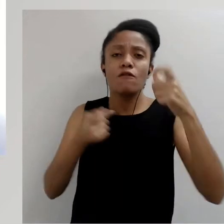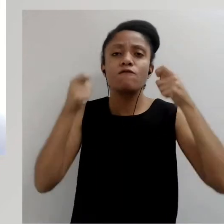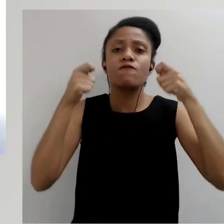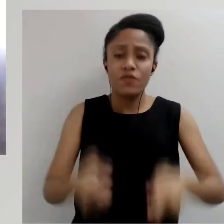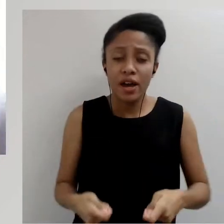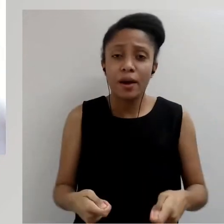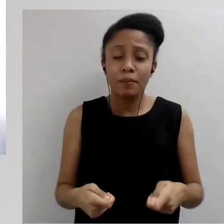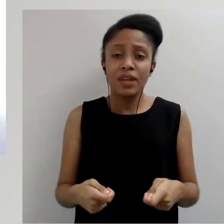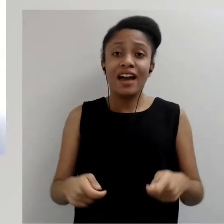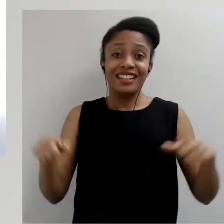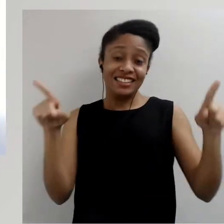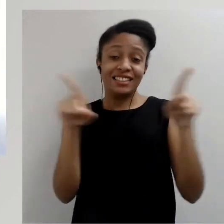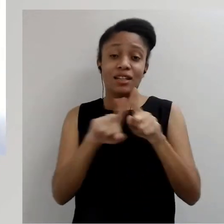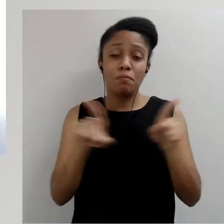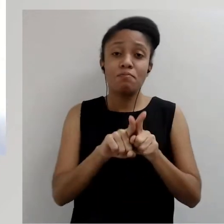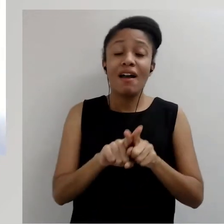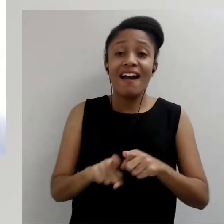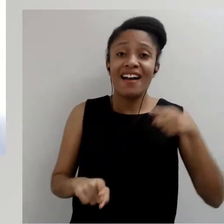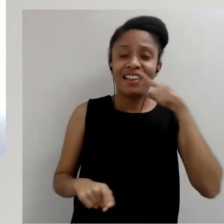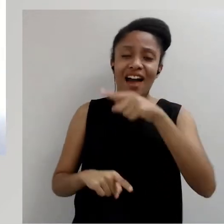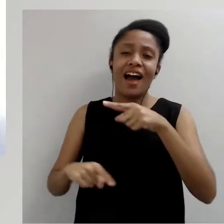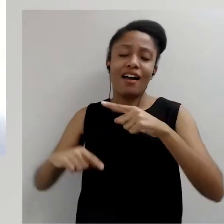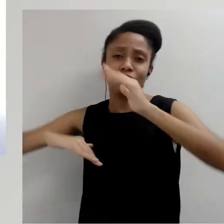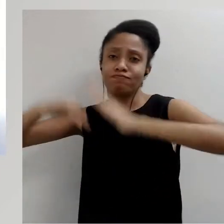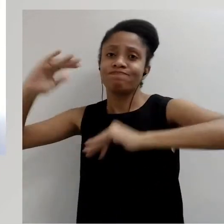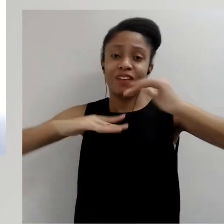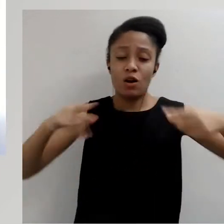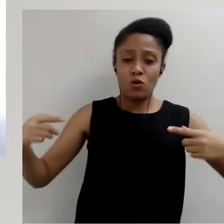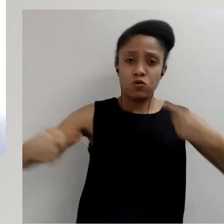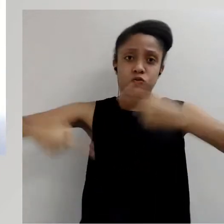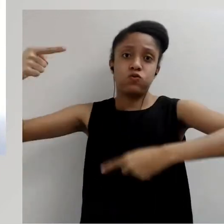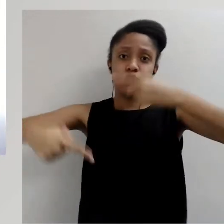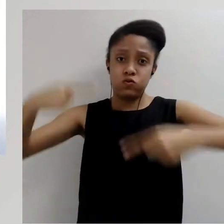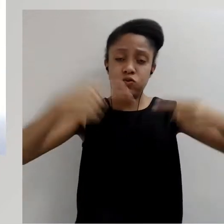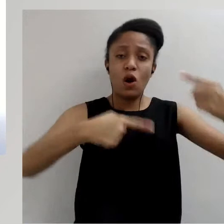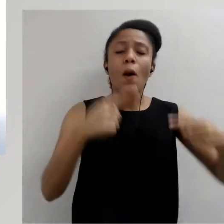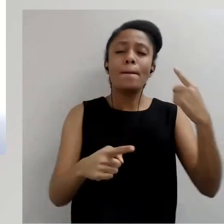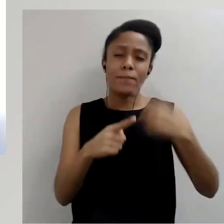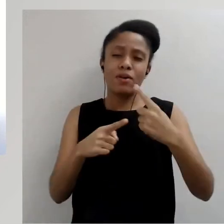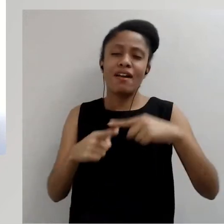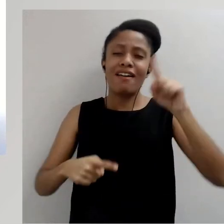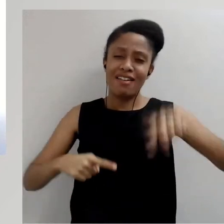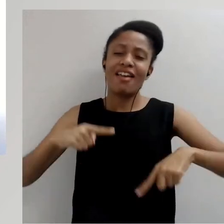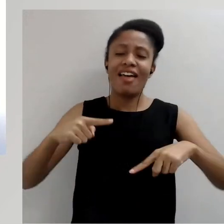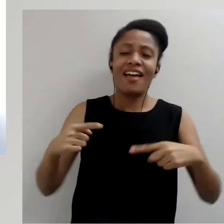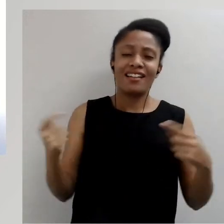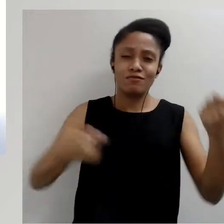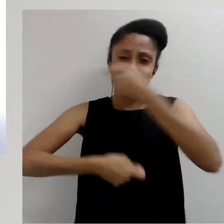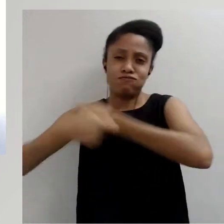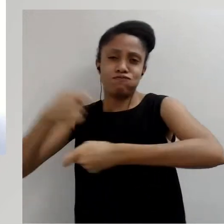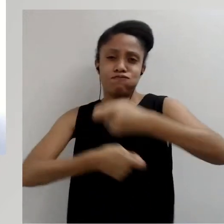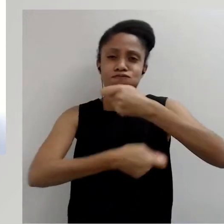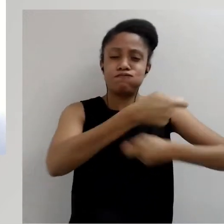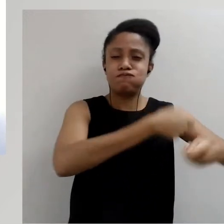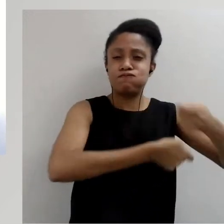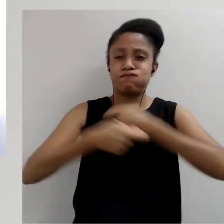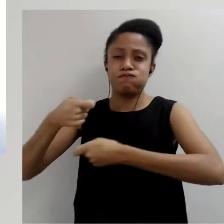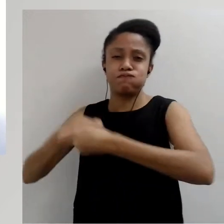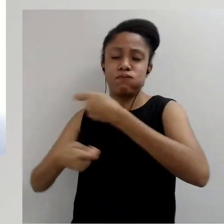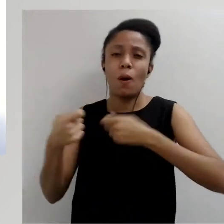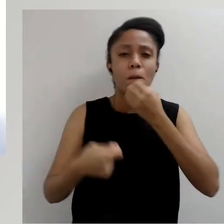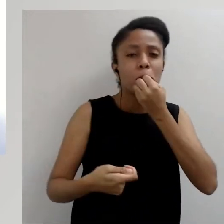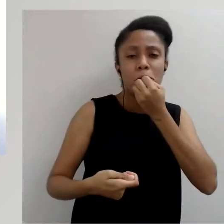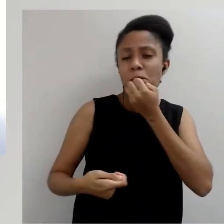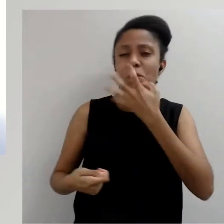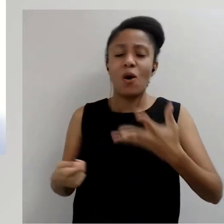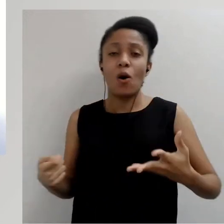and more strongly, and our competition was increasing, and it's always been a good business, and we've always worked well